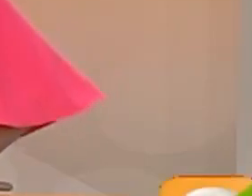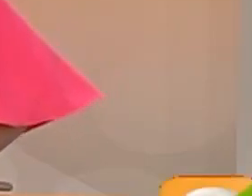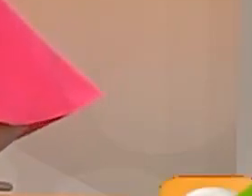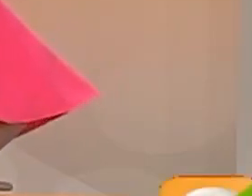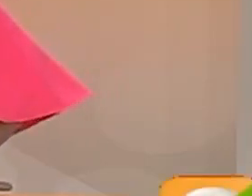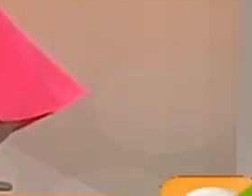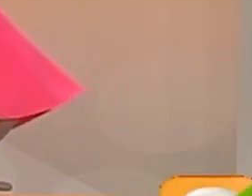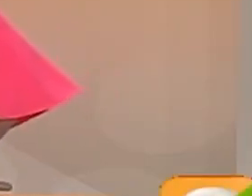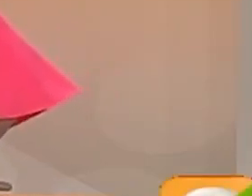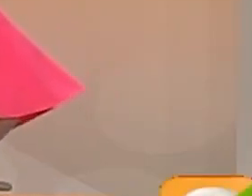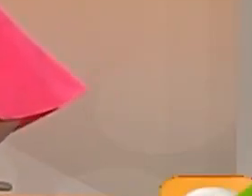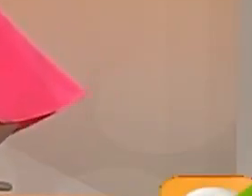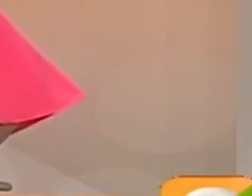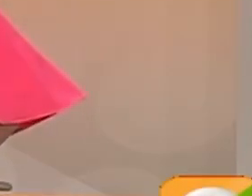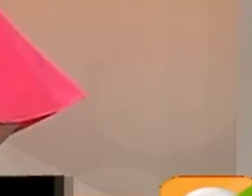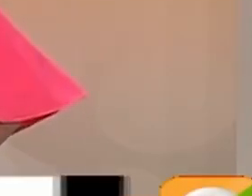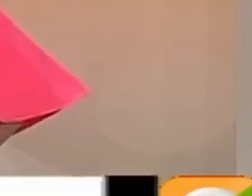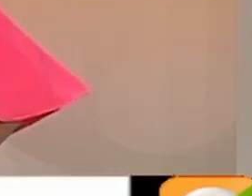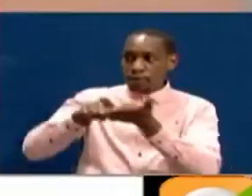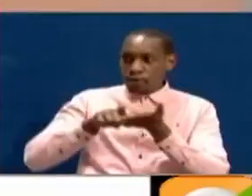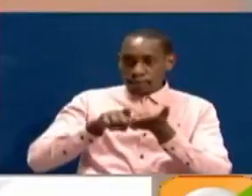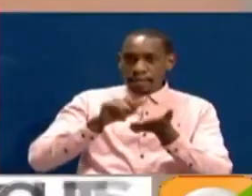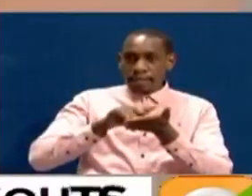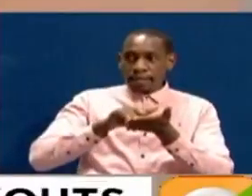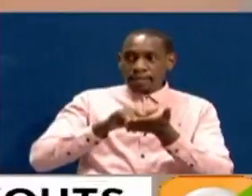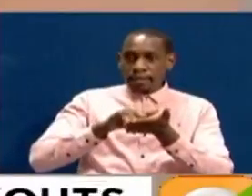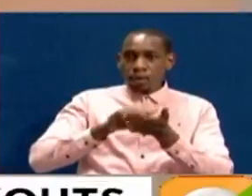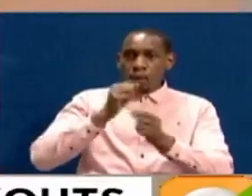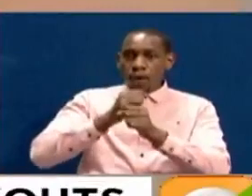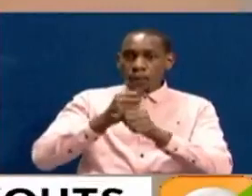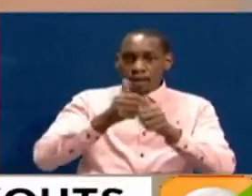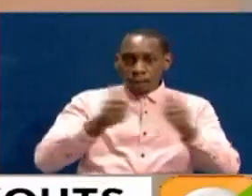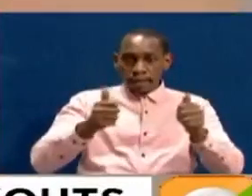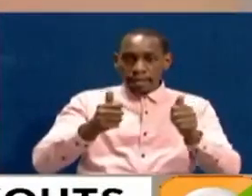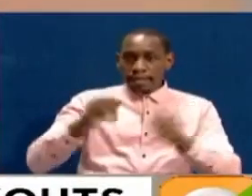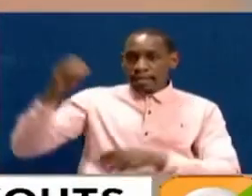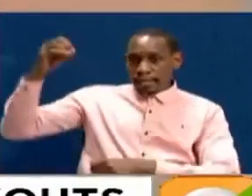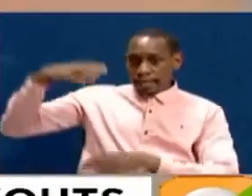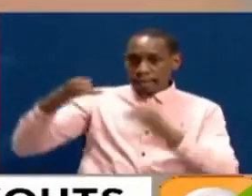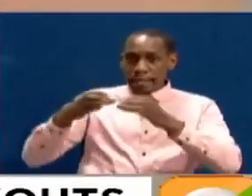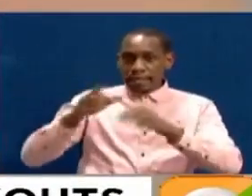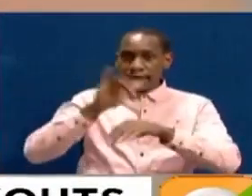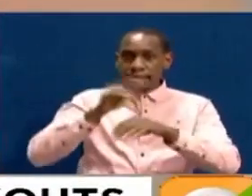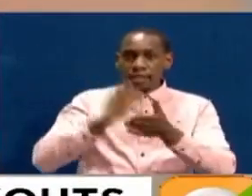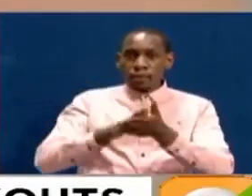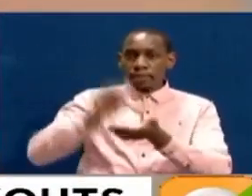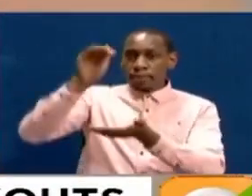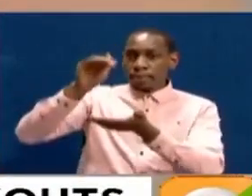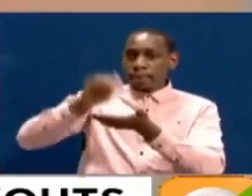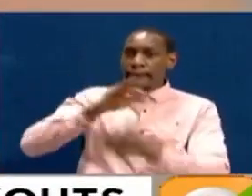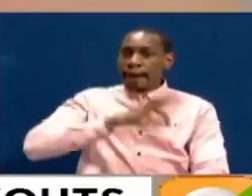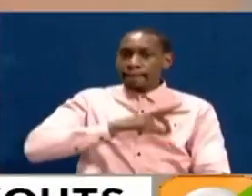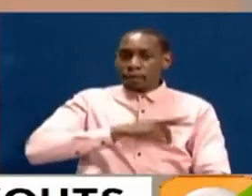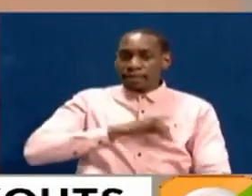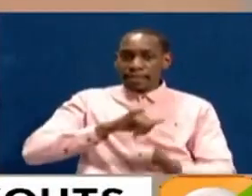Kenya Power says it will restructure its debt to give it room to operate optimally. The utility firm, dogged by a string of declining